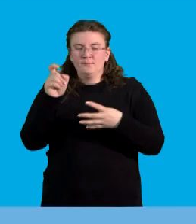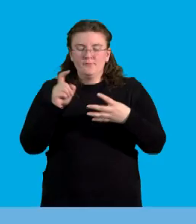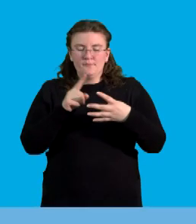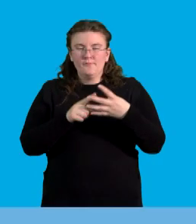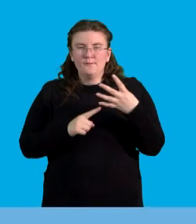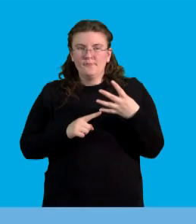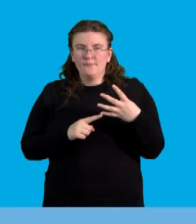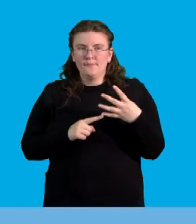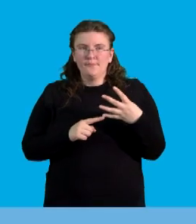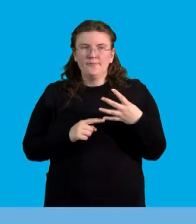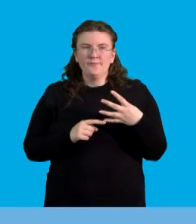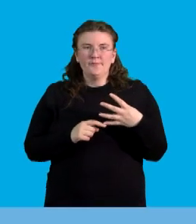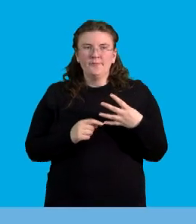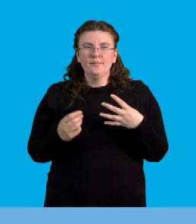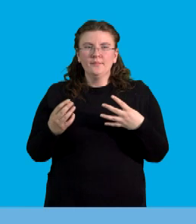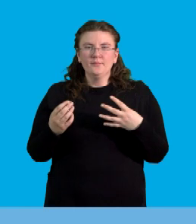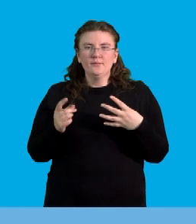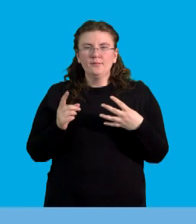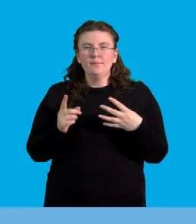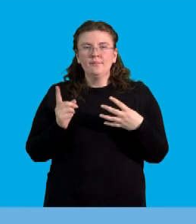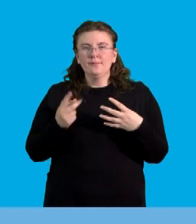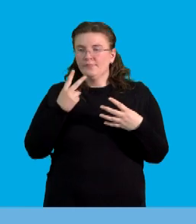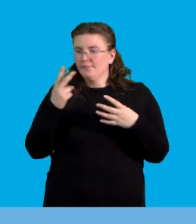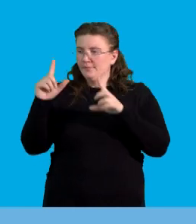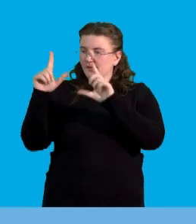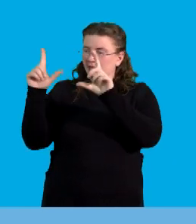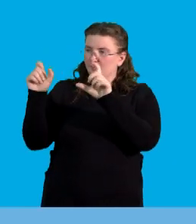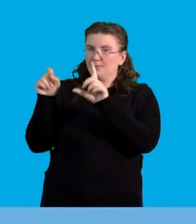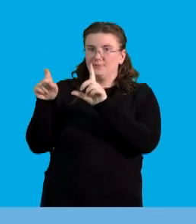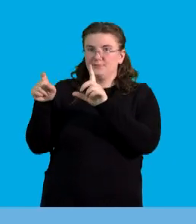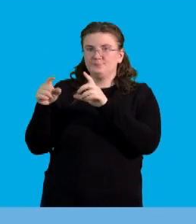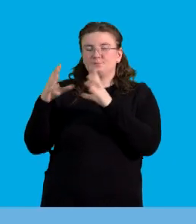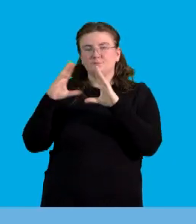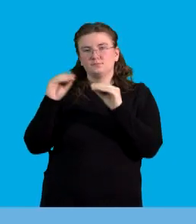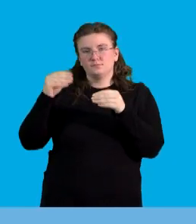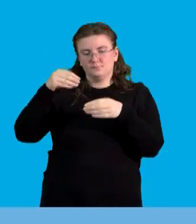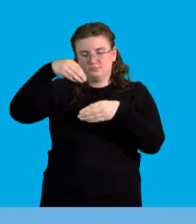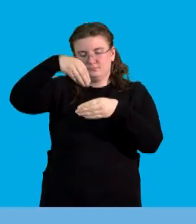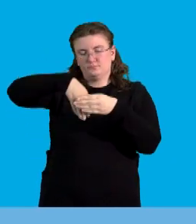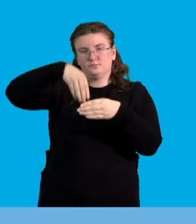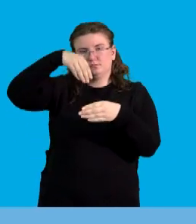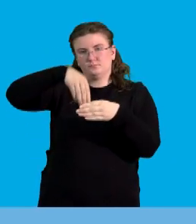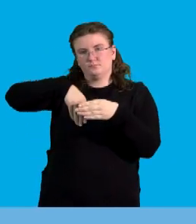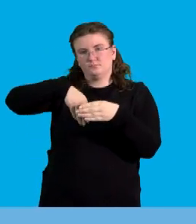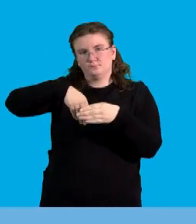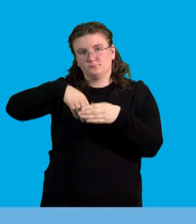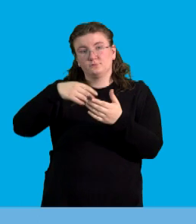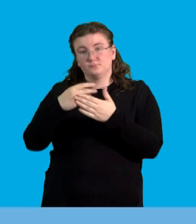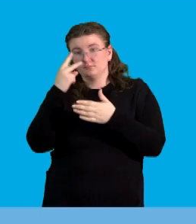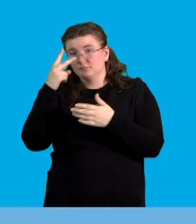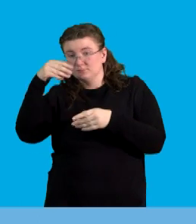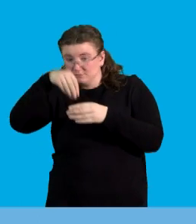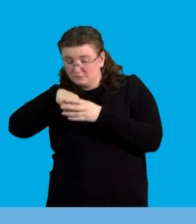us, we need to look at the photo of a toaster that we have alongside. Can you see the